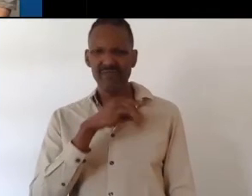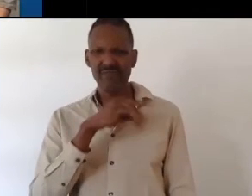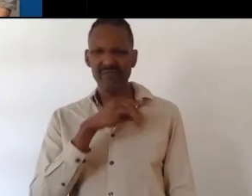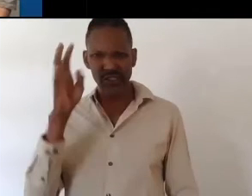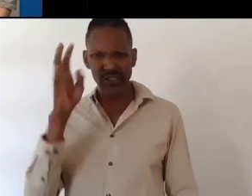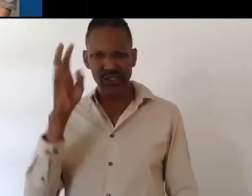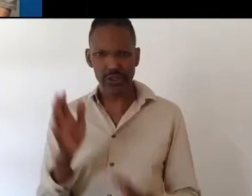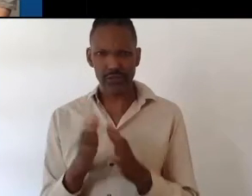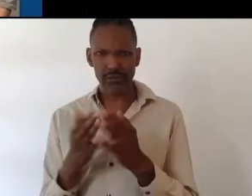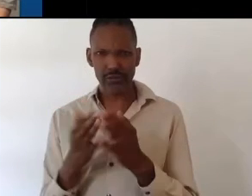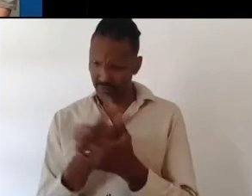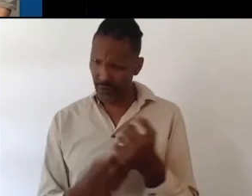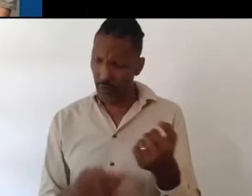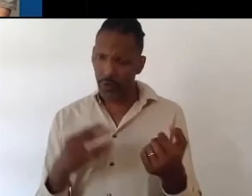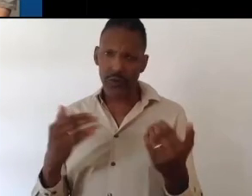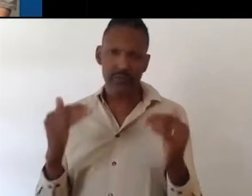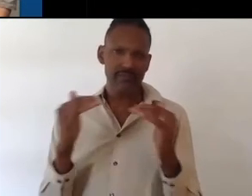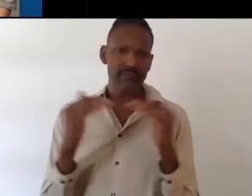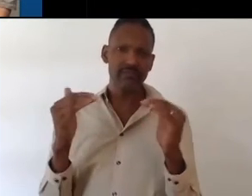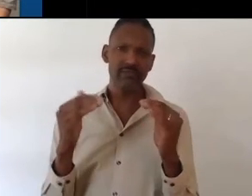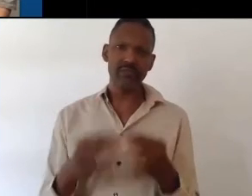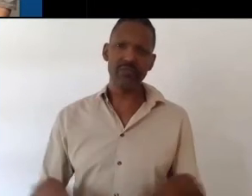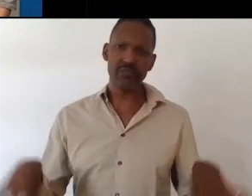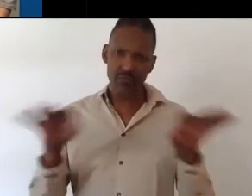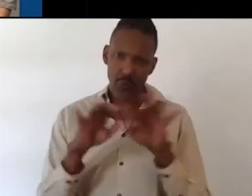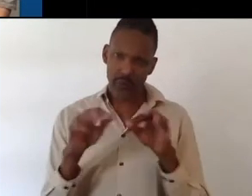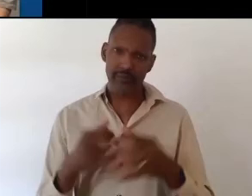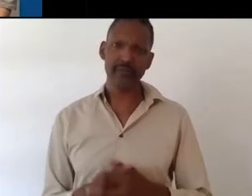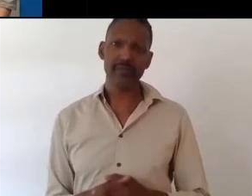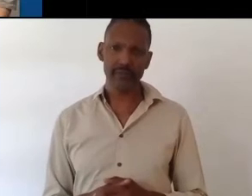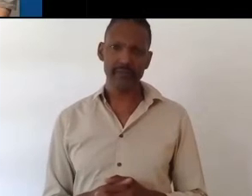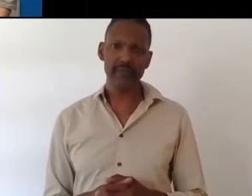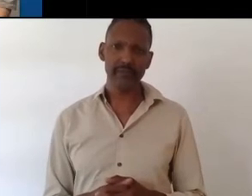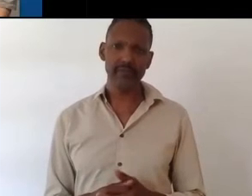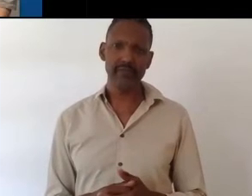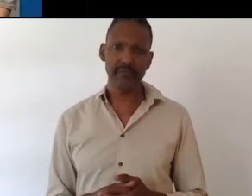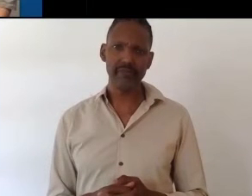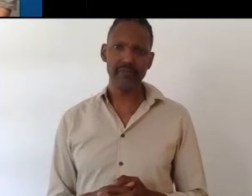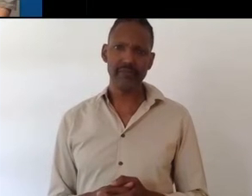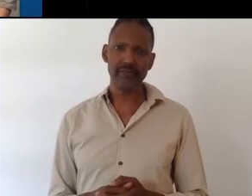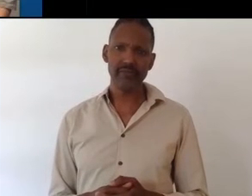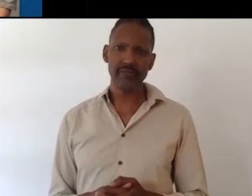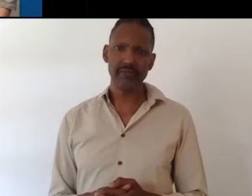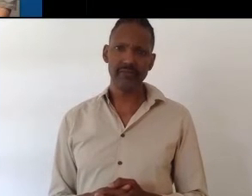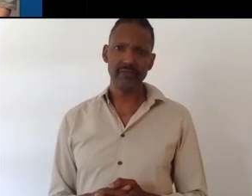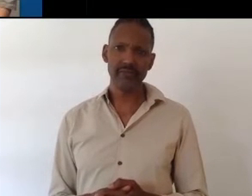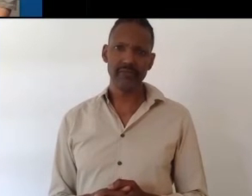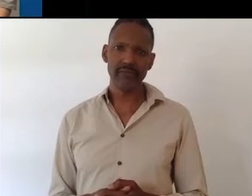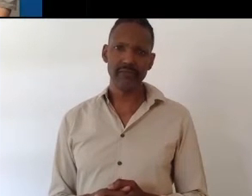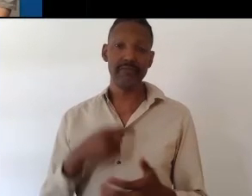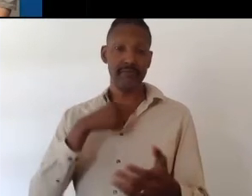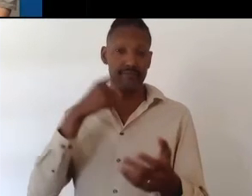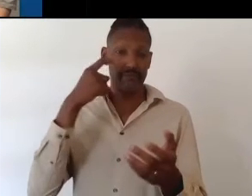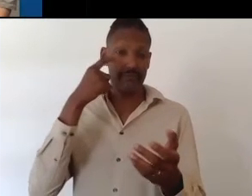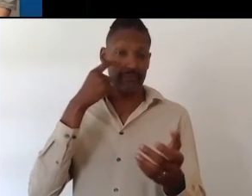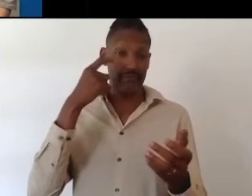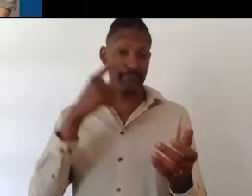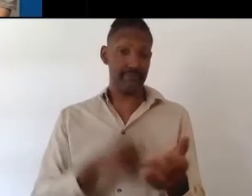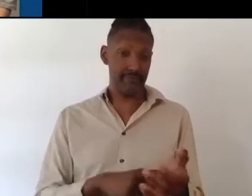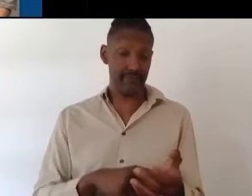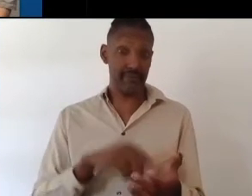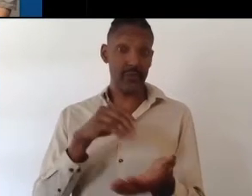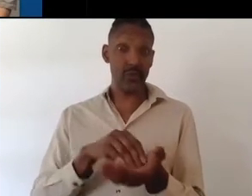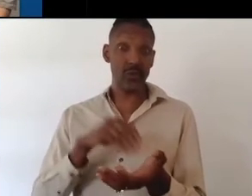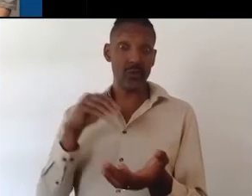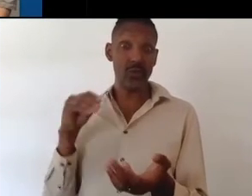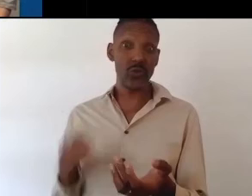get really excited and start to get exposed to some of the vocabulary that we're using with respect to our STEM investigation when they have that